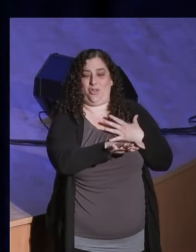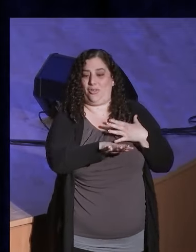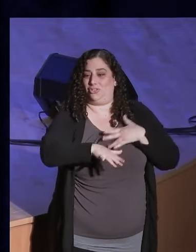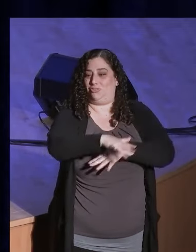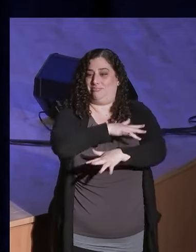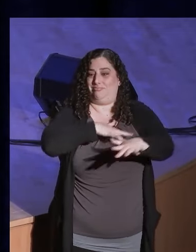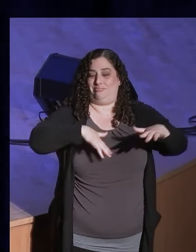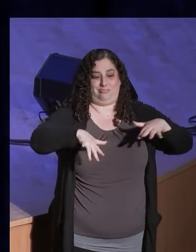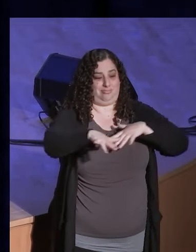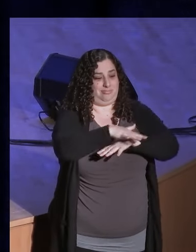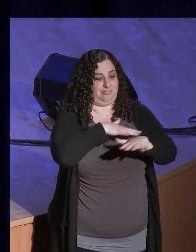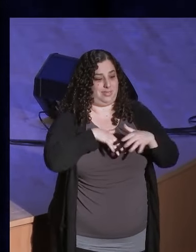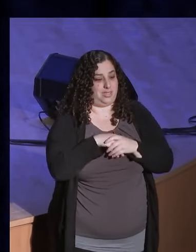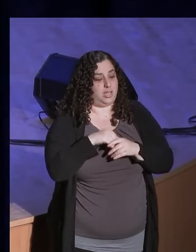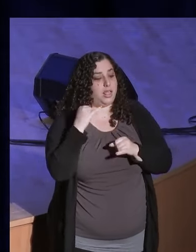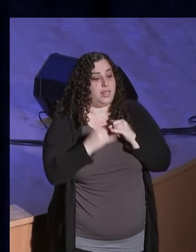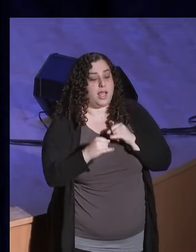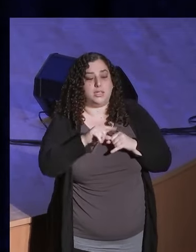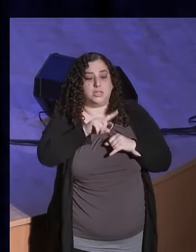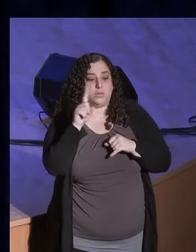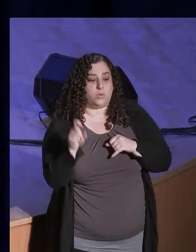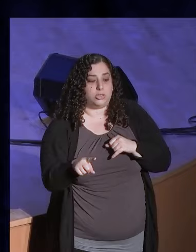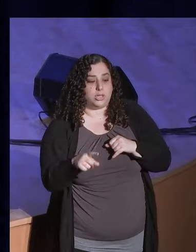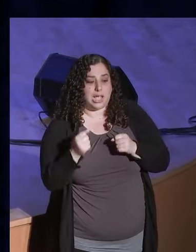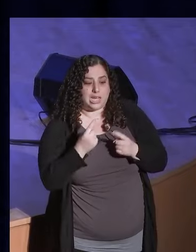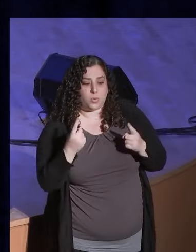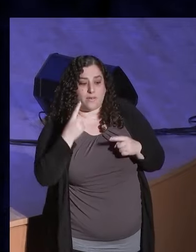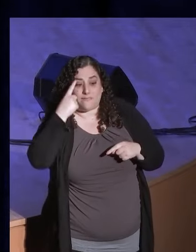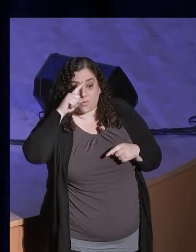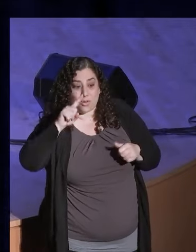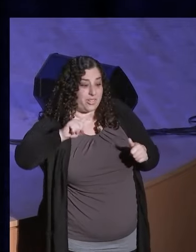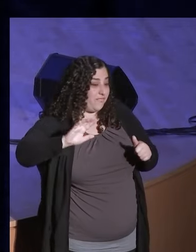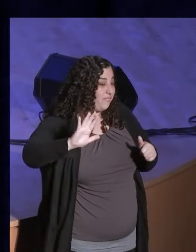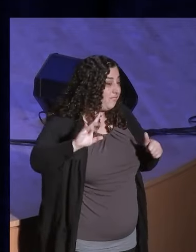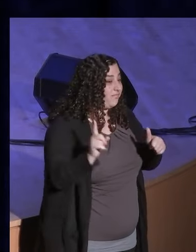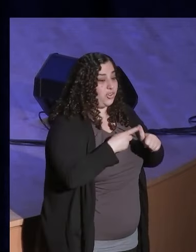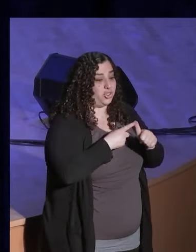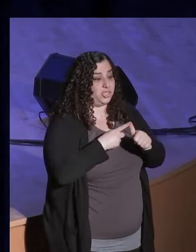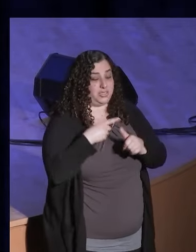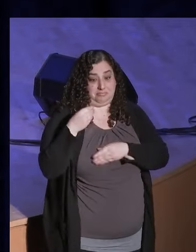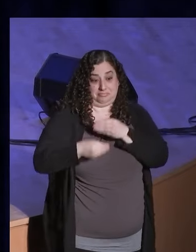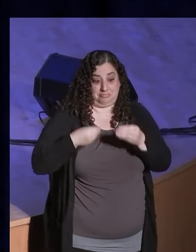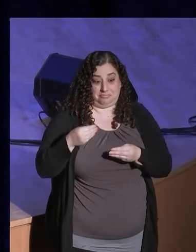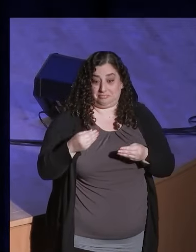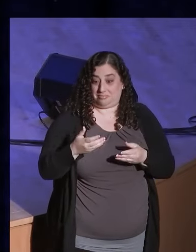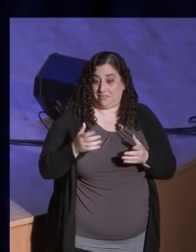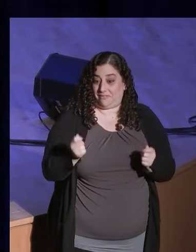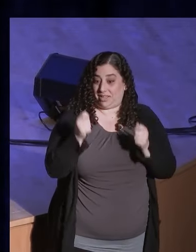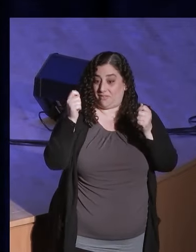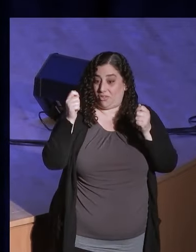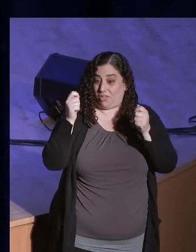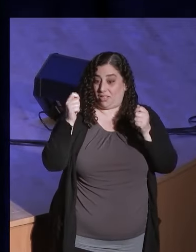for the, besides the folks that we know, here for the first festival, when the museum opened its doors? Thank you for